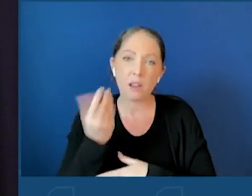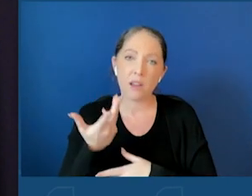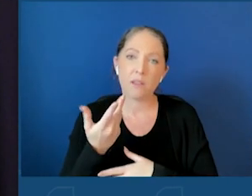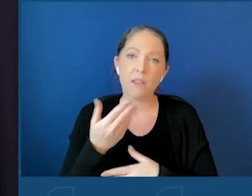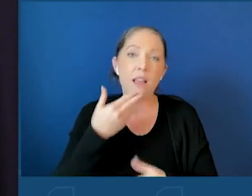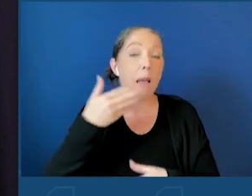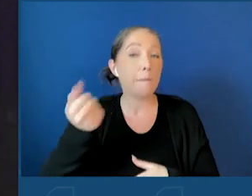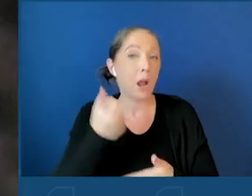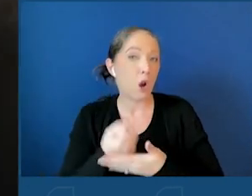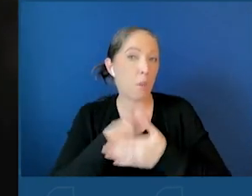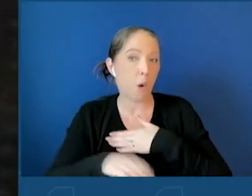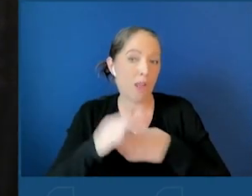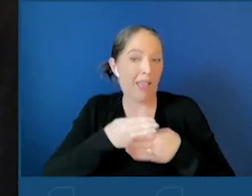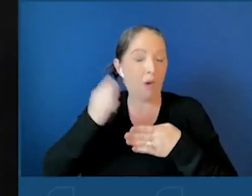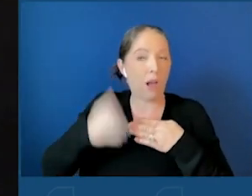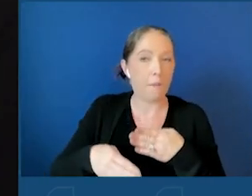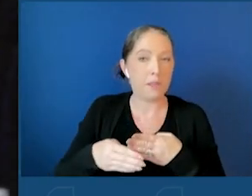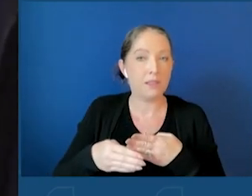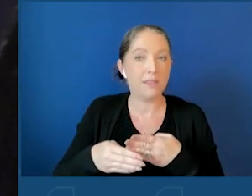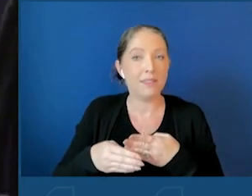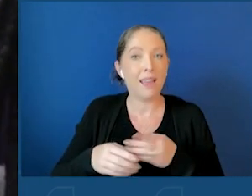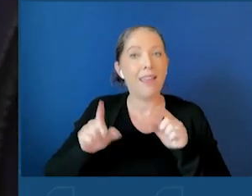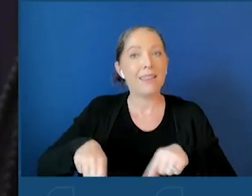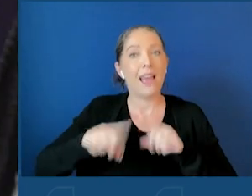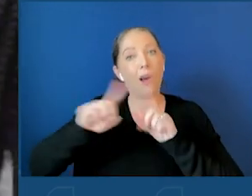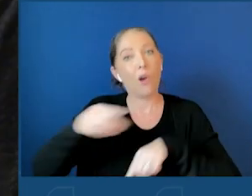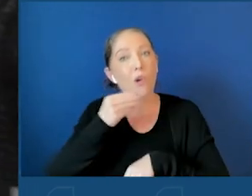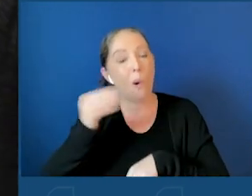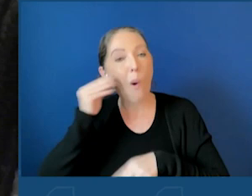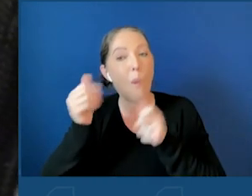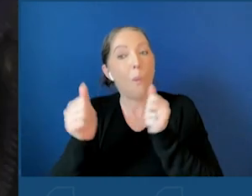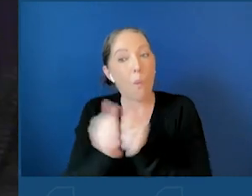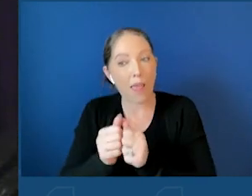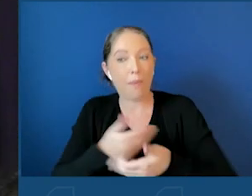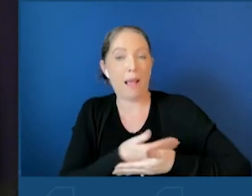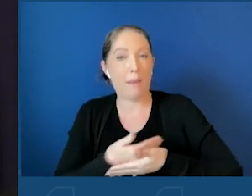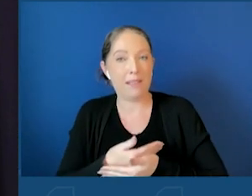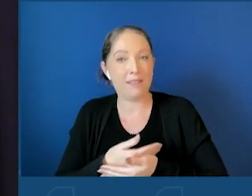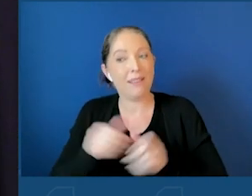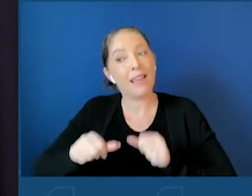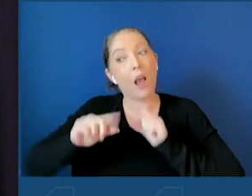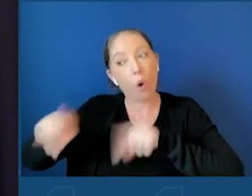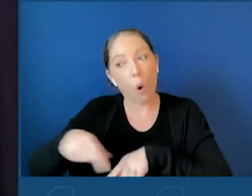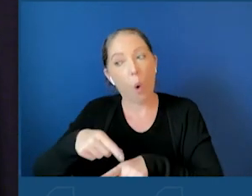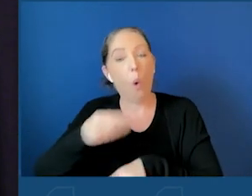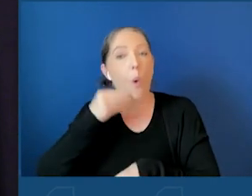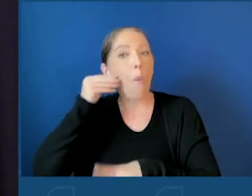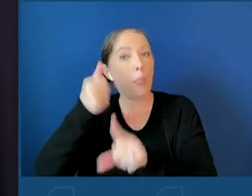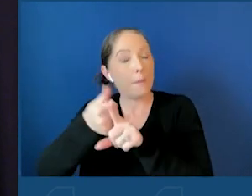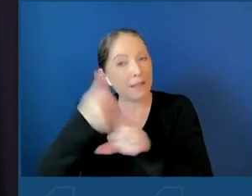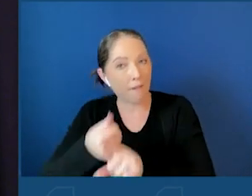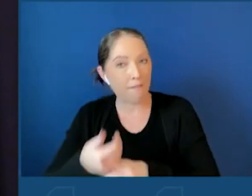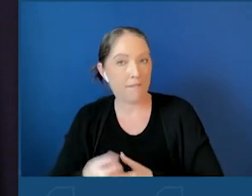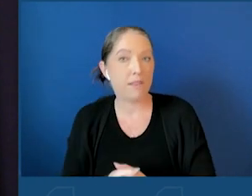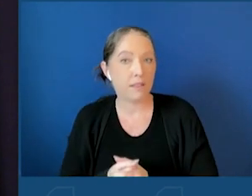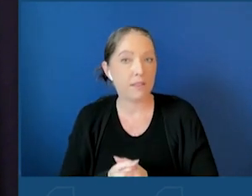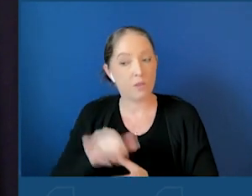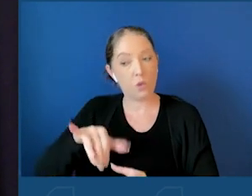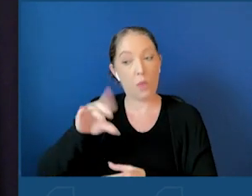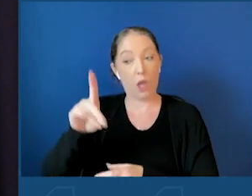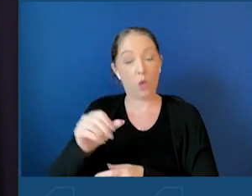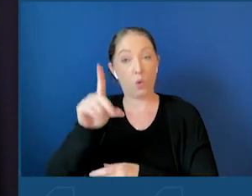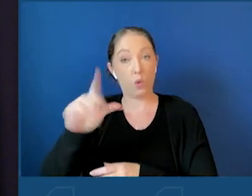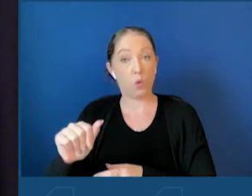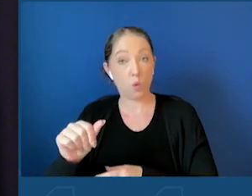So this way they go home with their babies. This way they actually go home. So having that doula support there is hugely